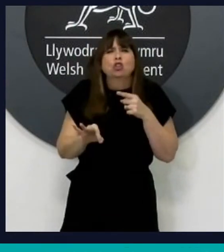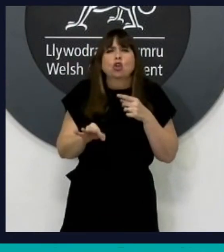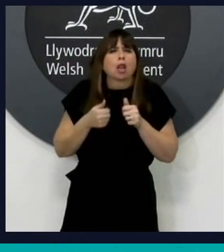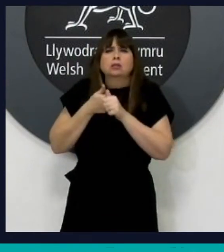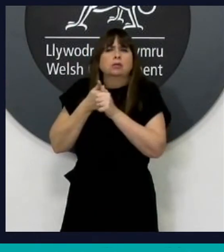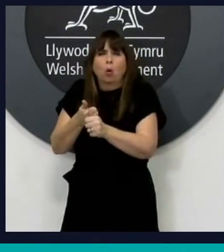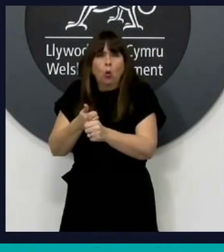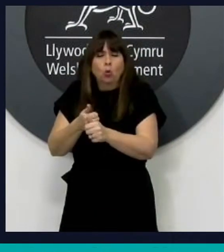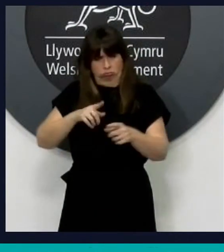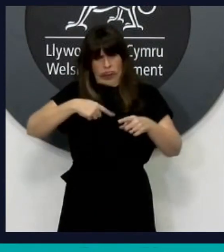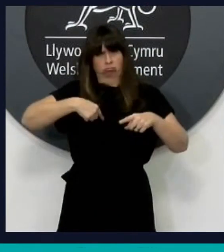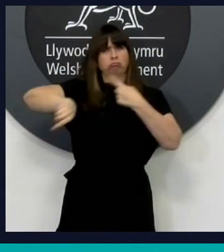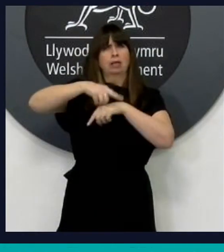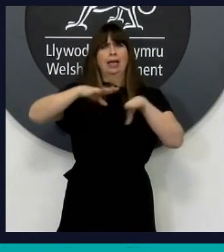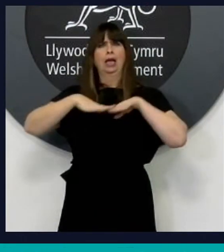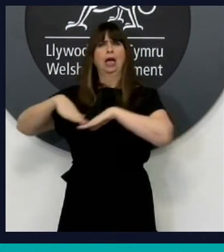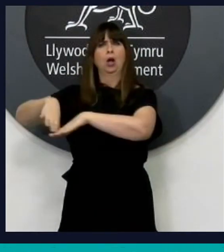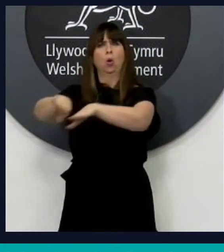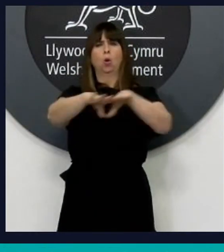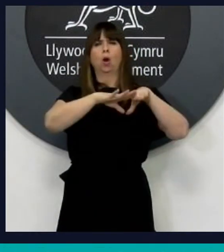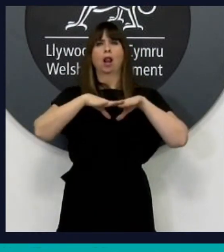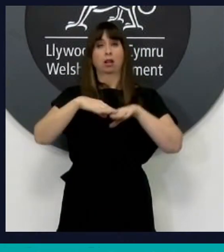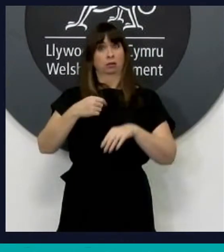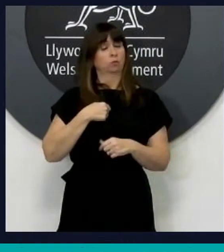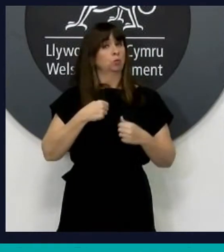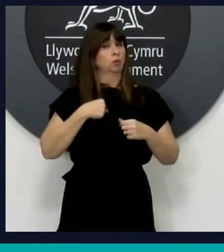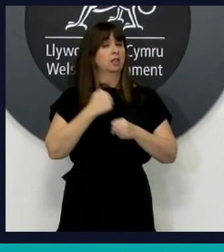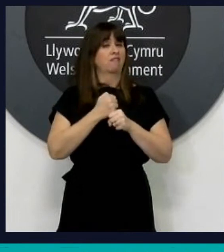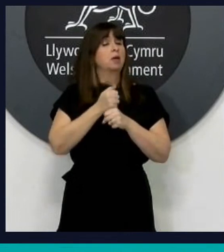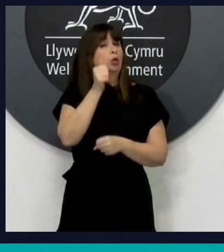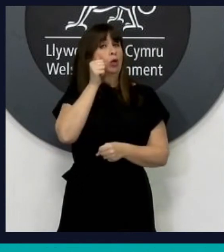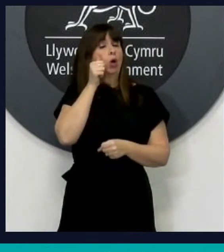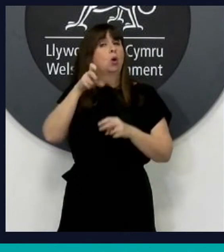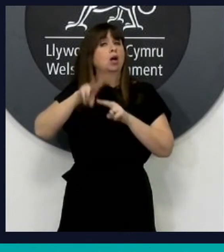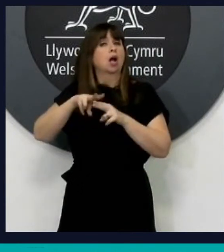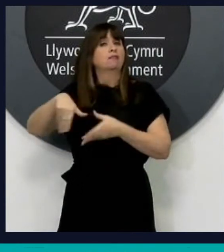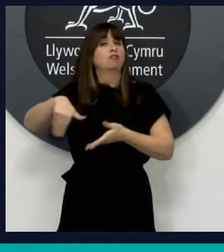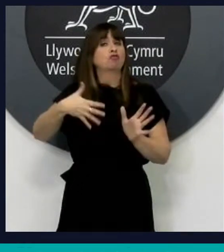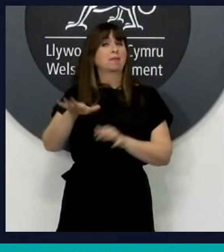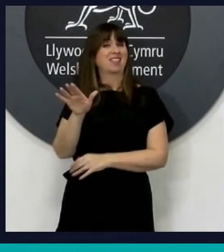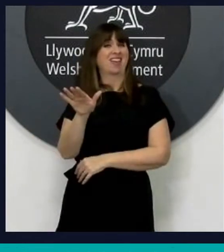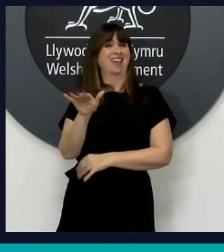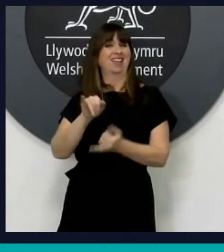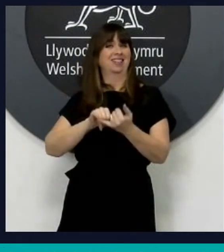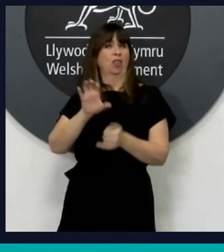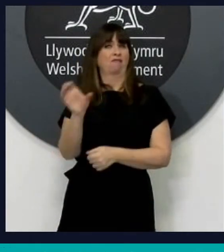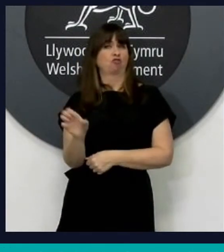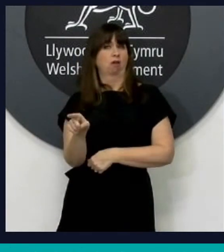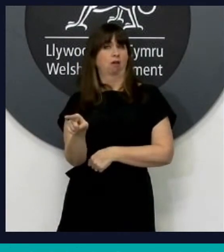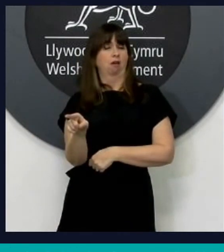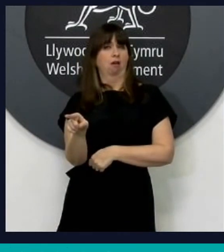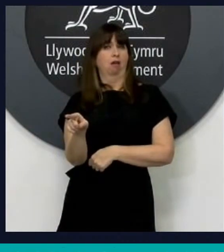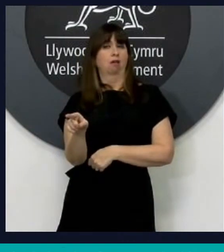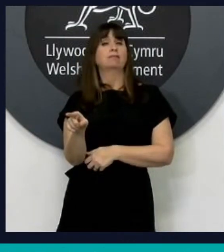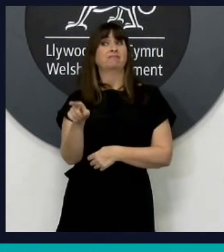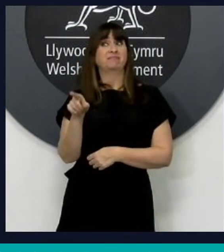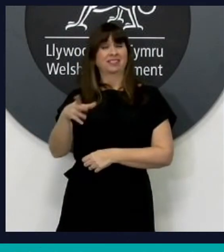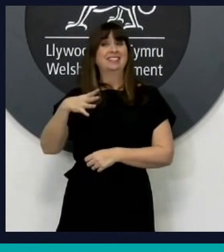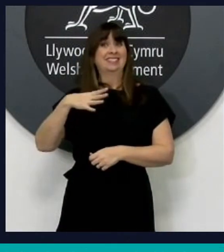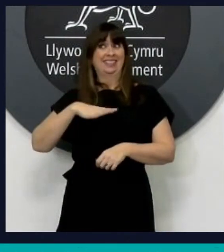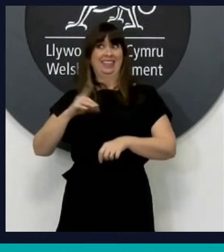that. We are very aware of the situation with Cardiff Rugby Club. There will be a need for them